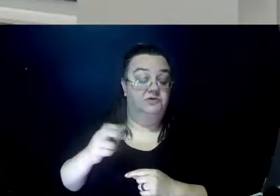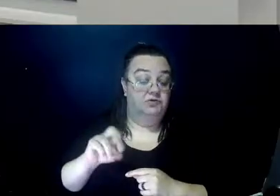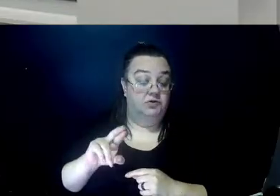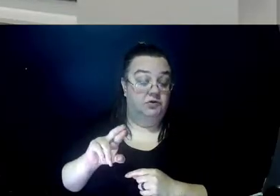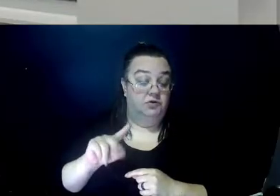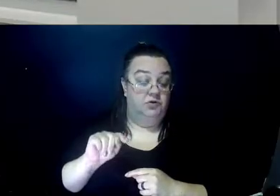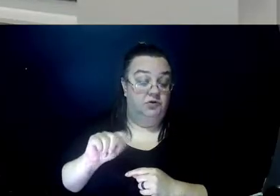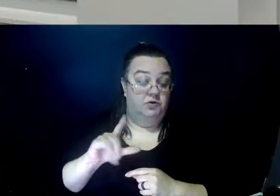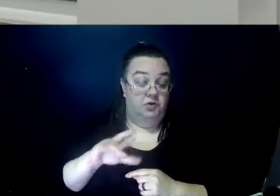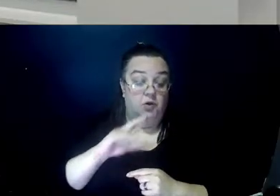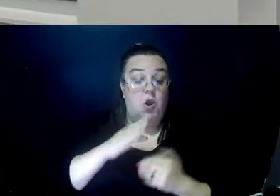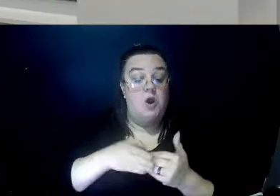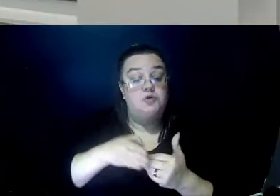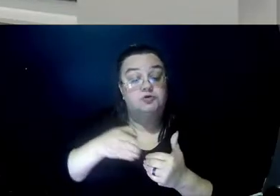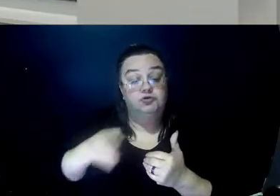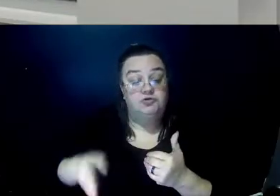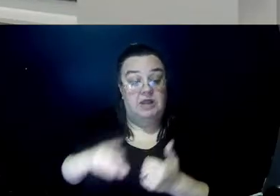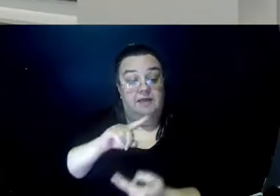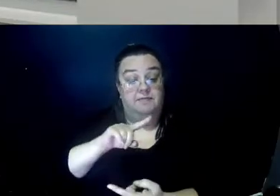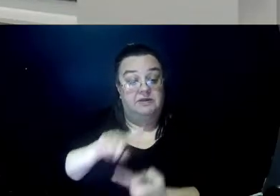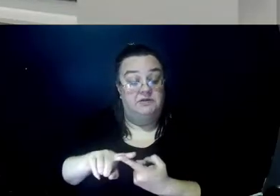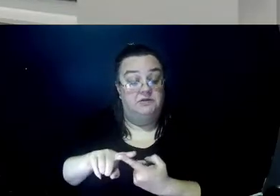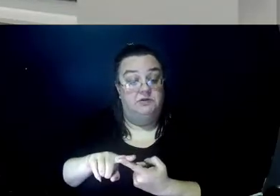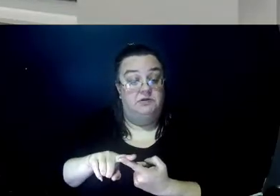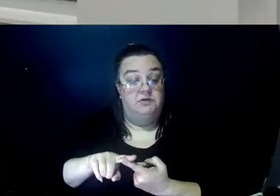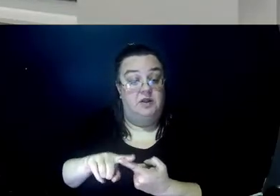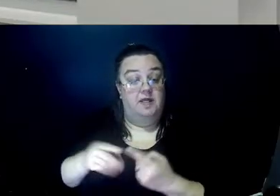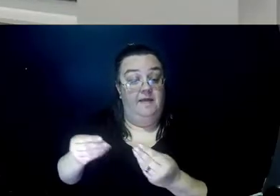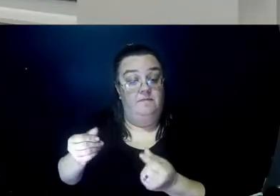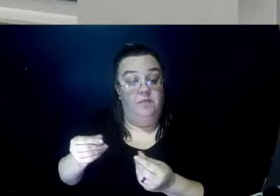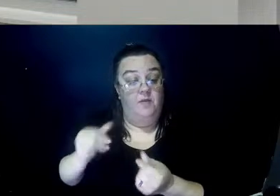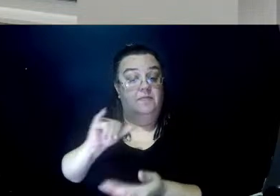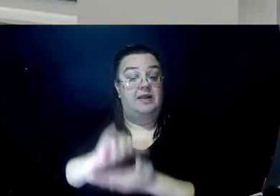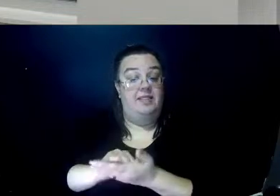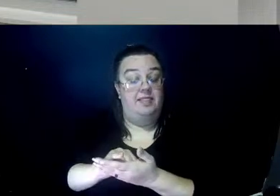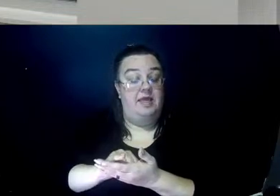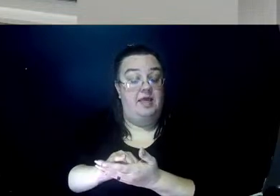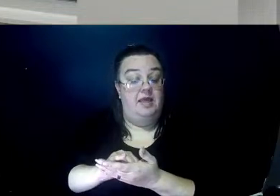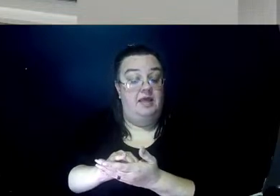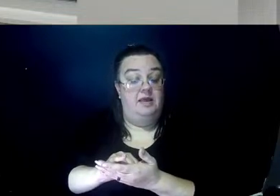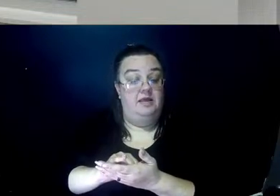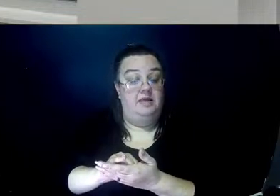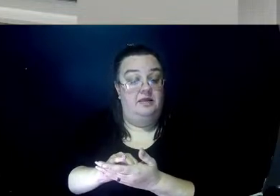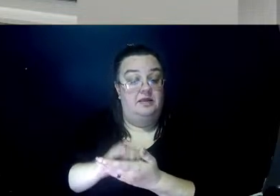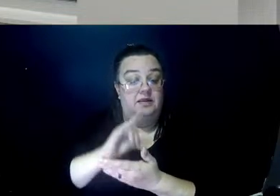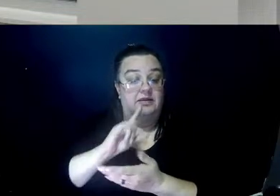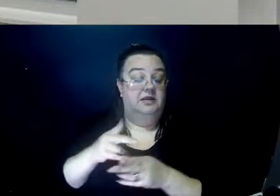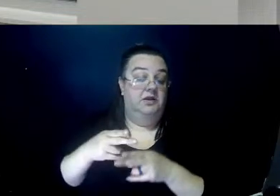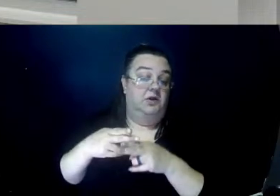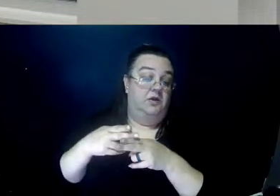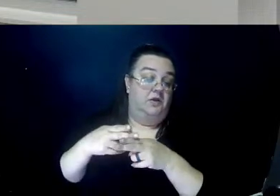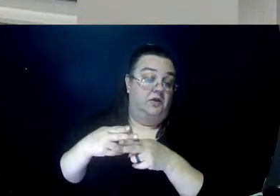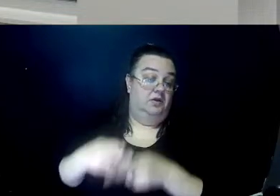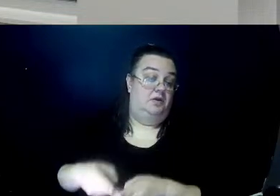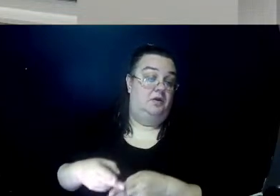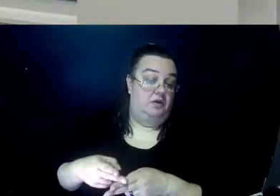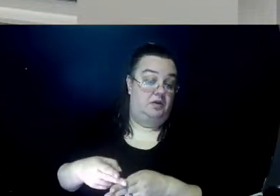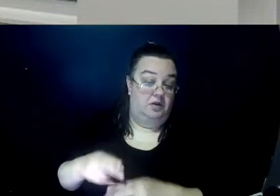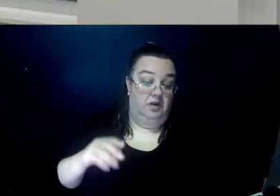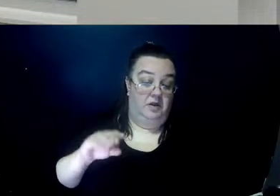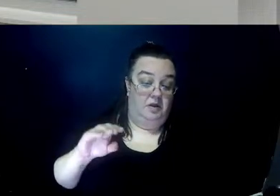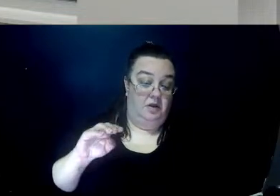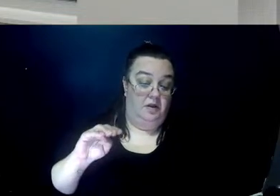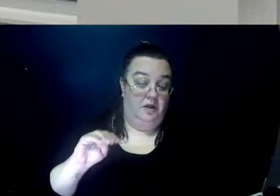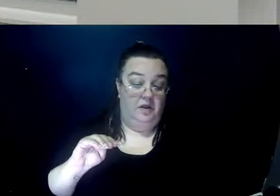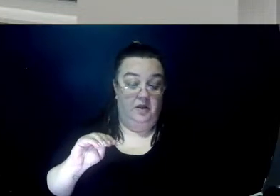adjacent to the property that is called Magruder Spring Park.